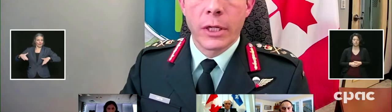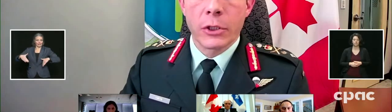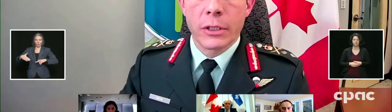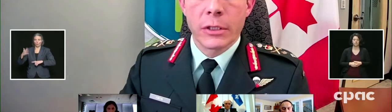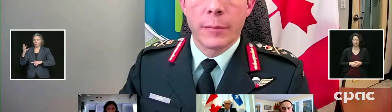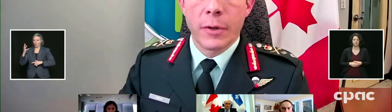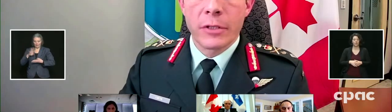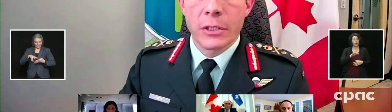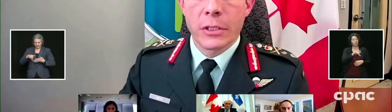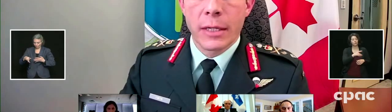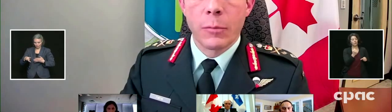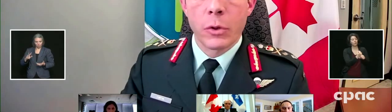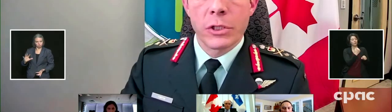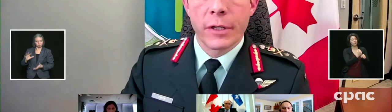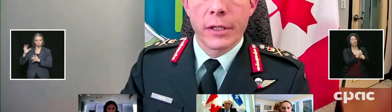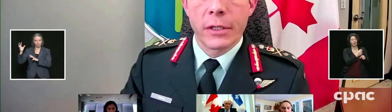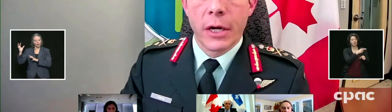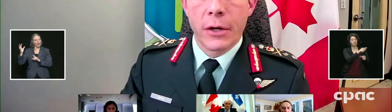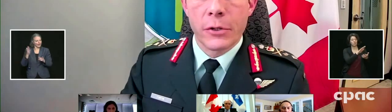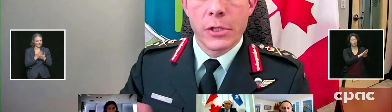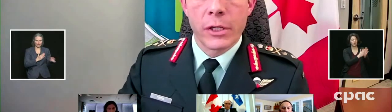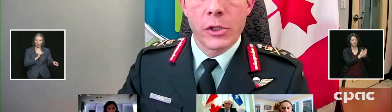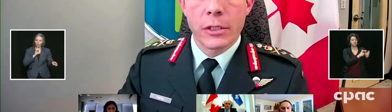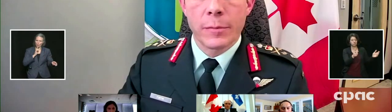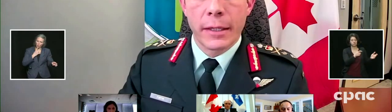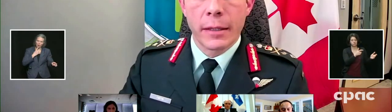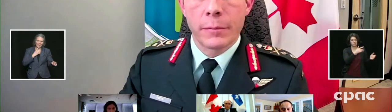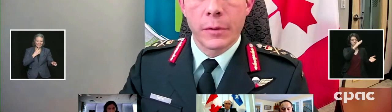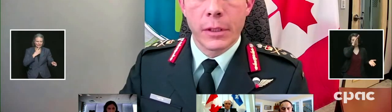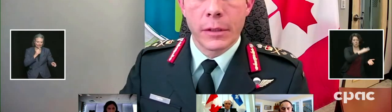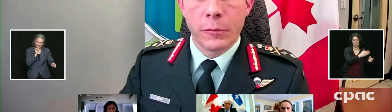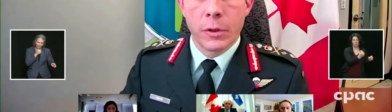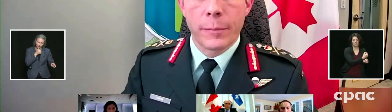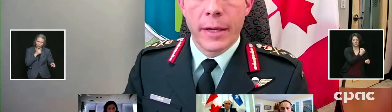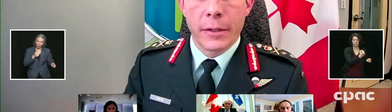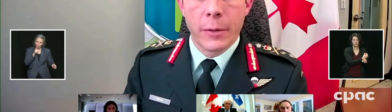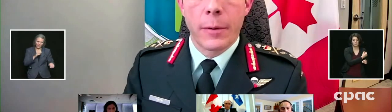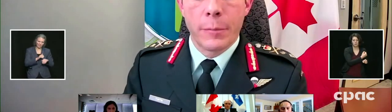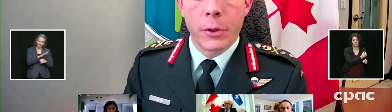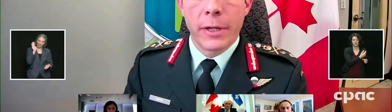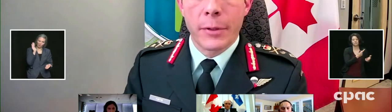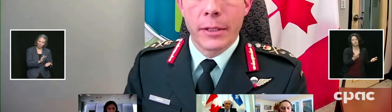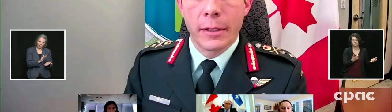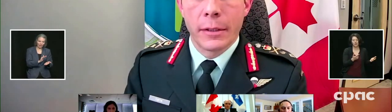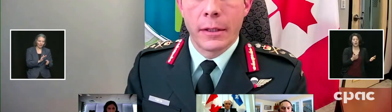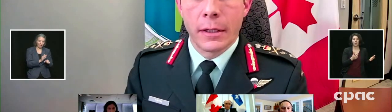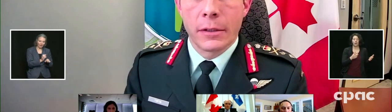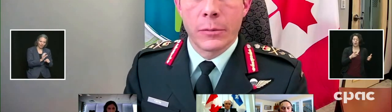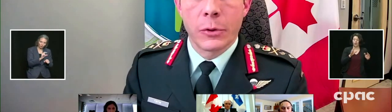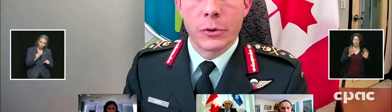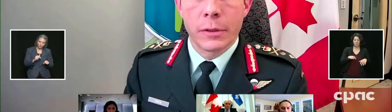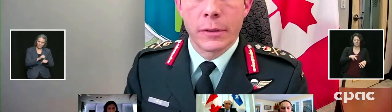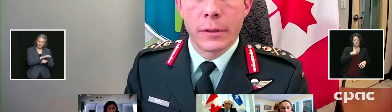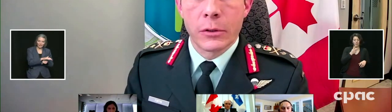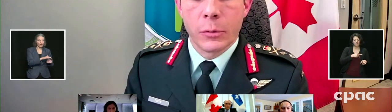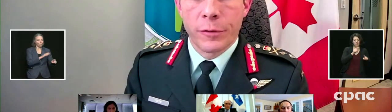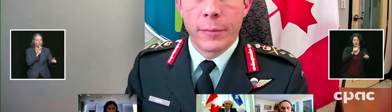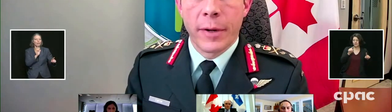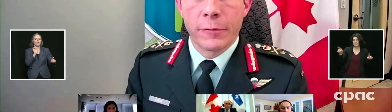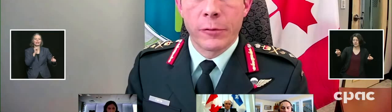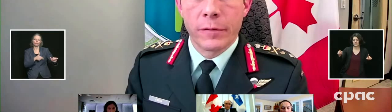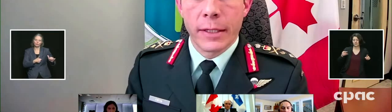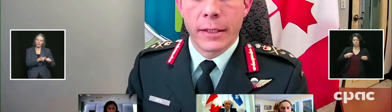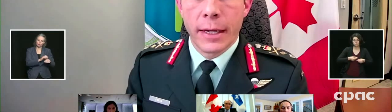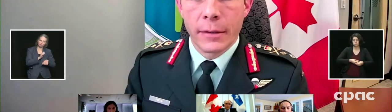to no reduction in some provinces and more severe in others, and will adjust back up for a per capita distribution. So we're